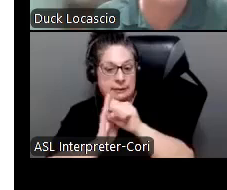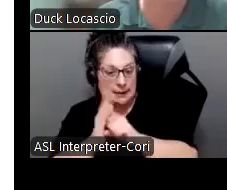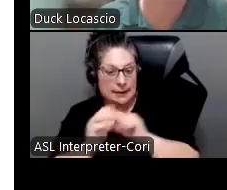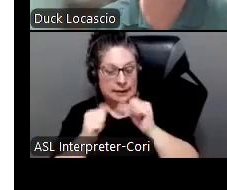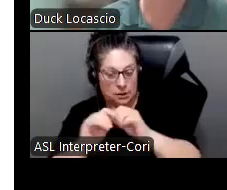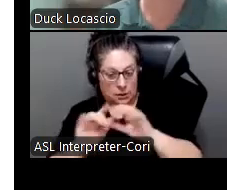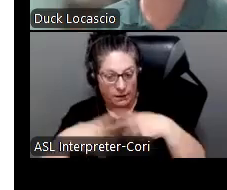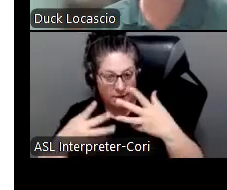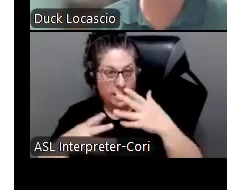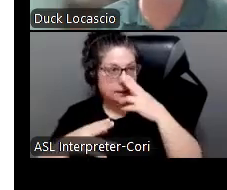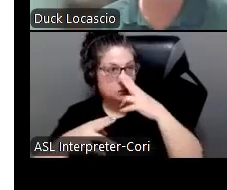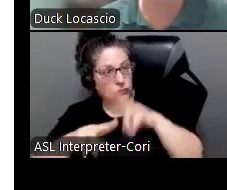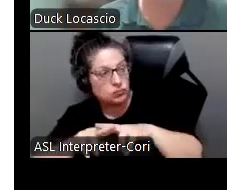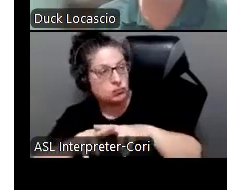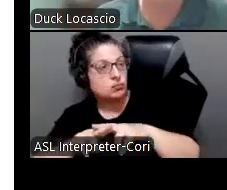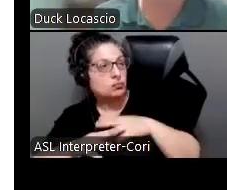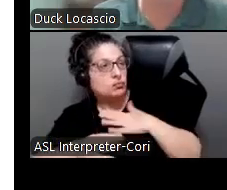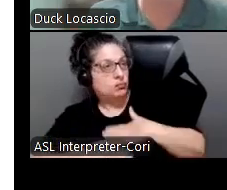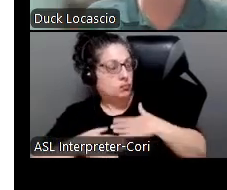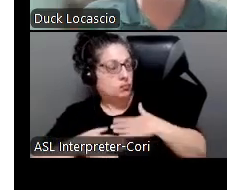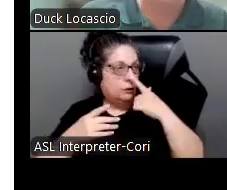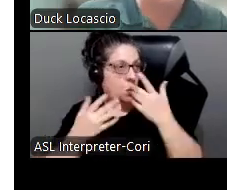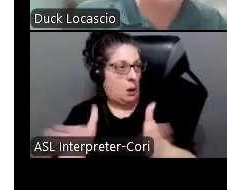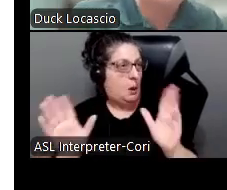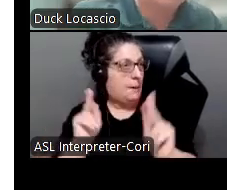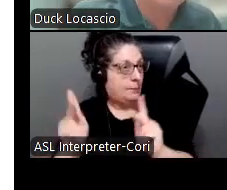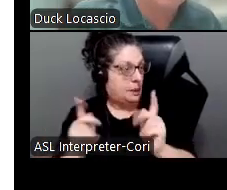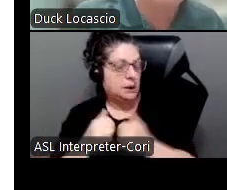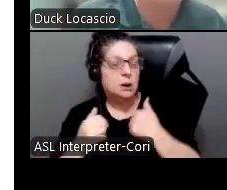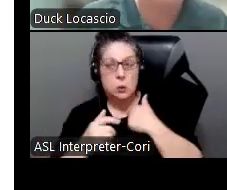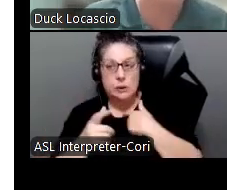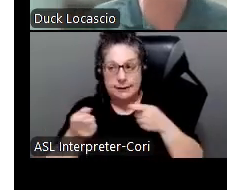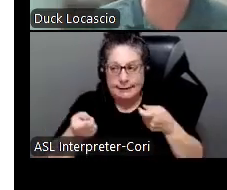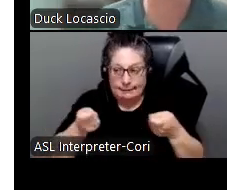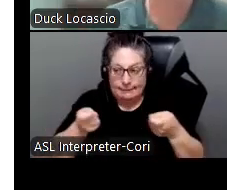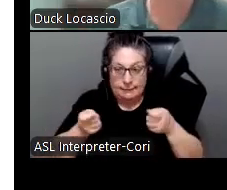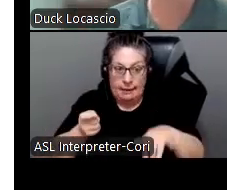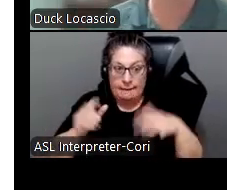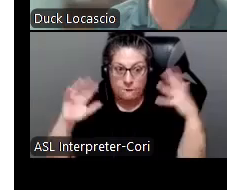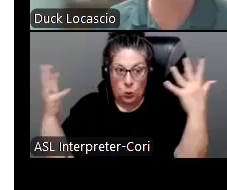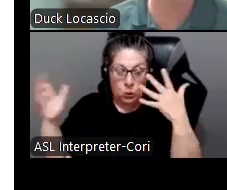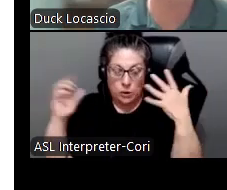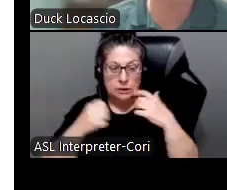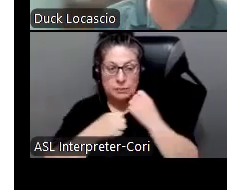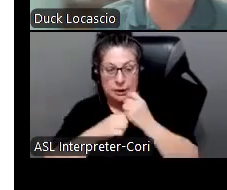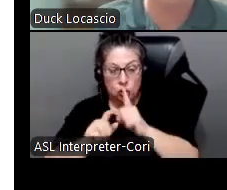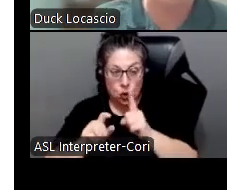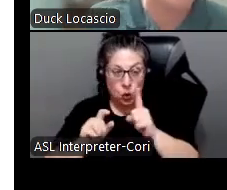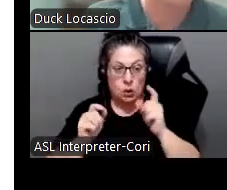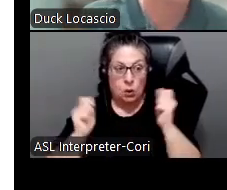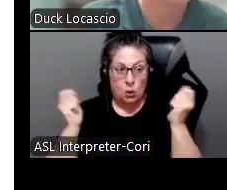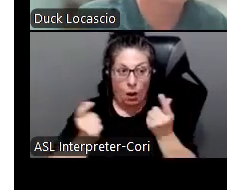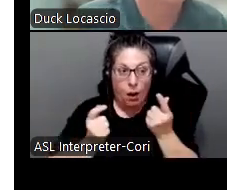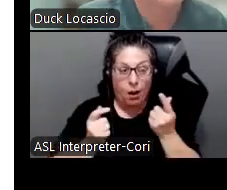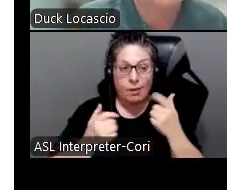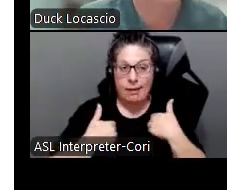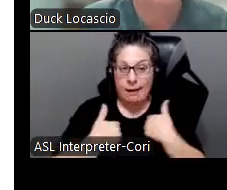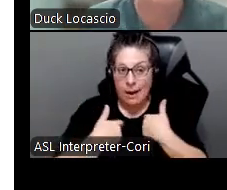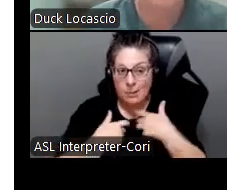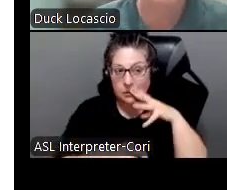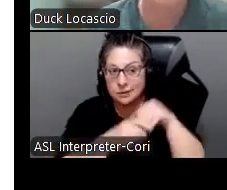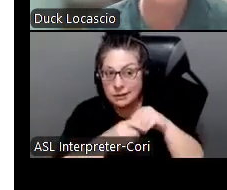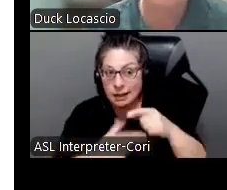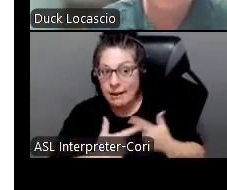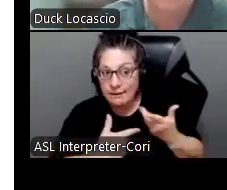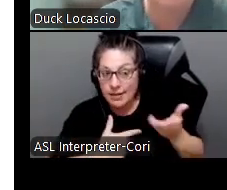for the public, and so we're manipulating that forest to make sure all the critters that inhabit